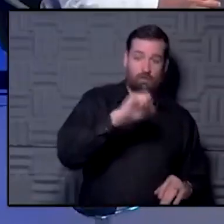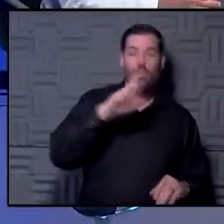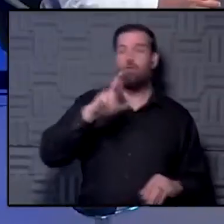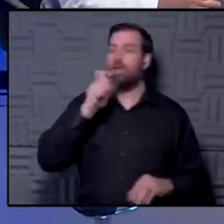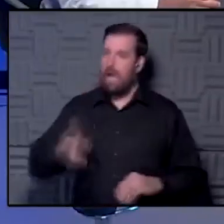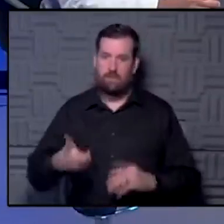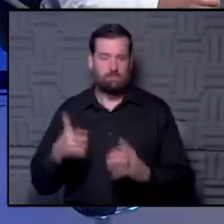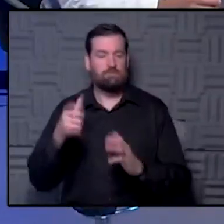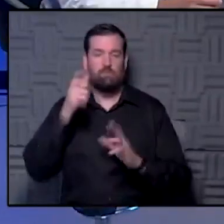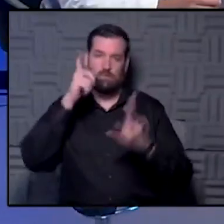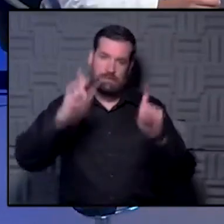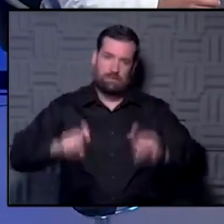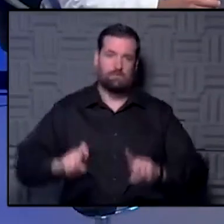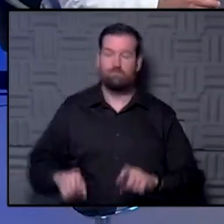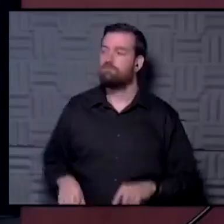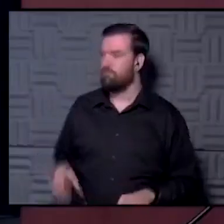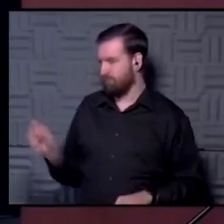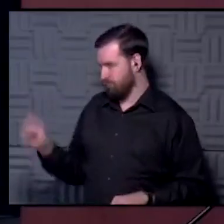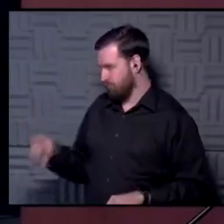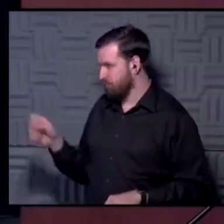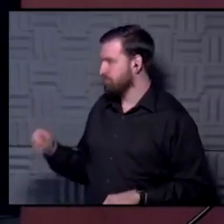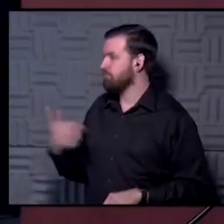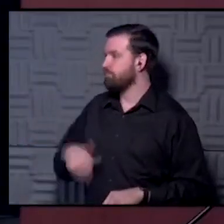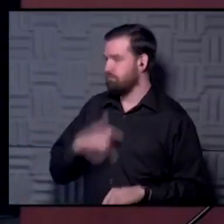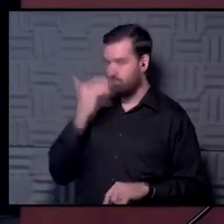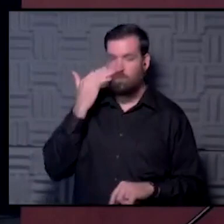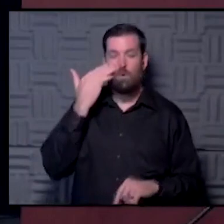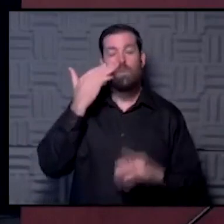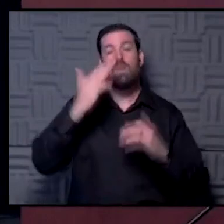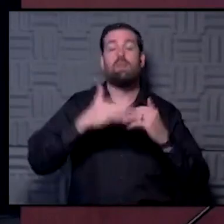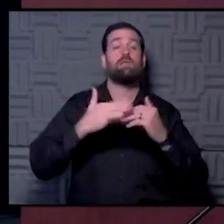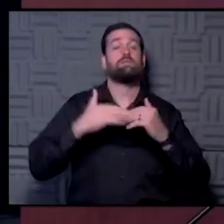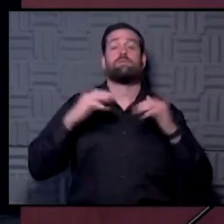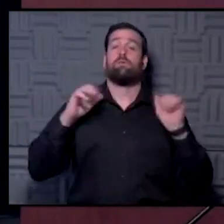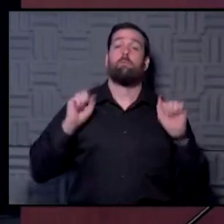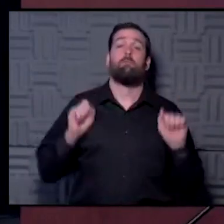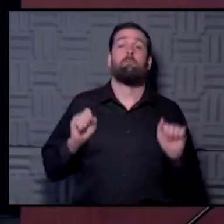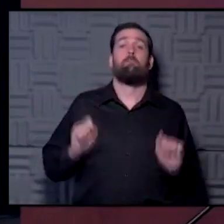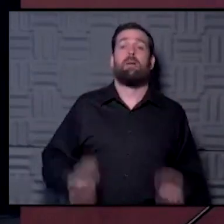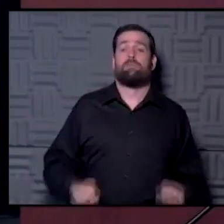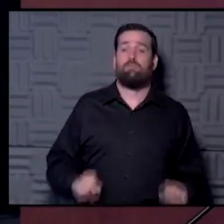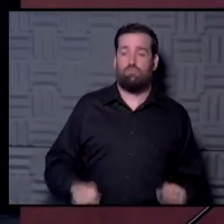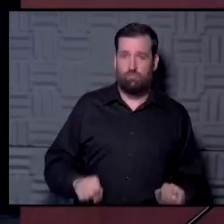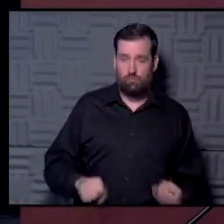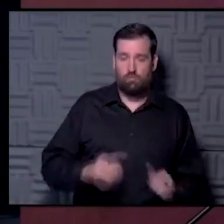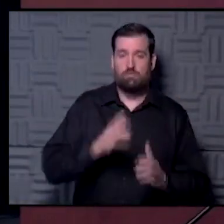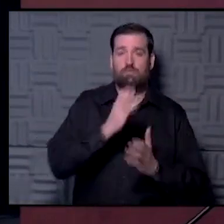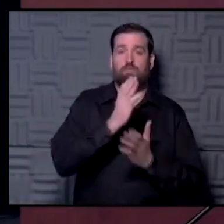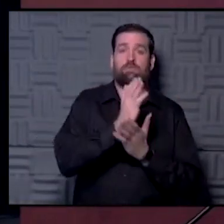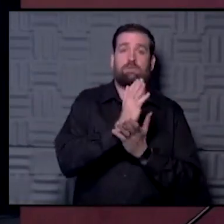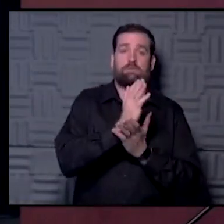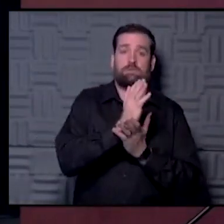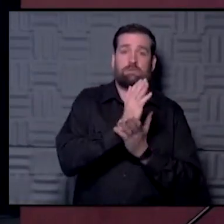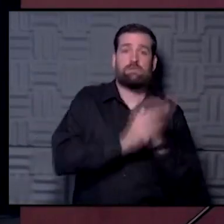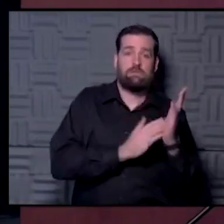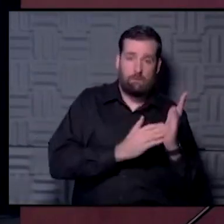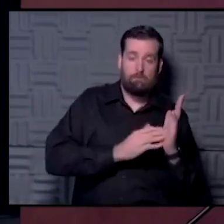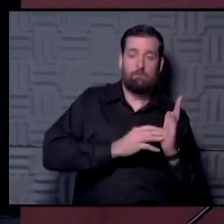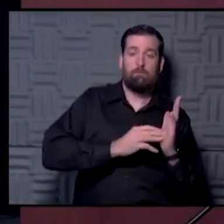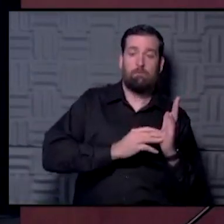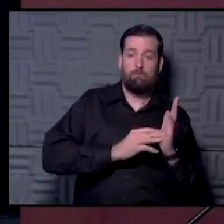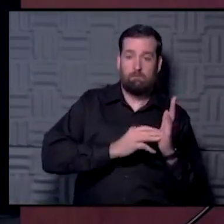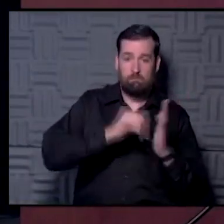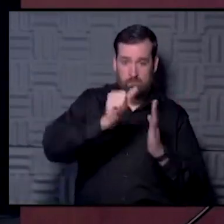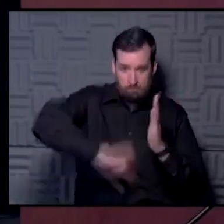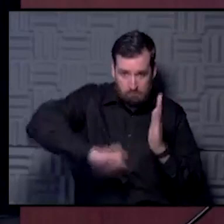Correct. And I think, we know that at least there's the possibility that some perioperative or periprocedural patient could